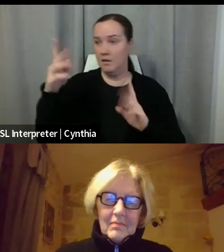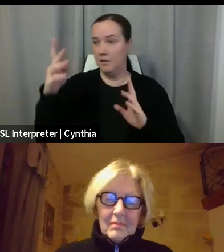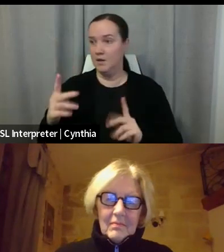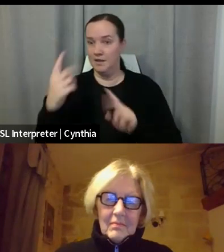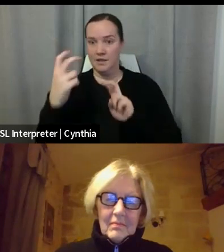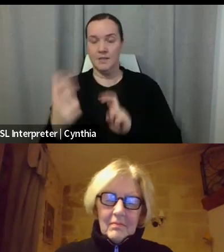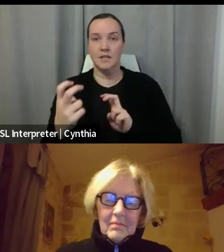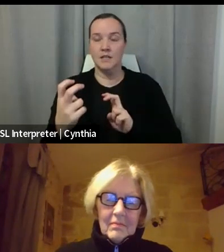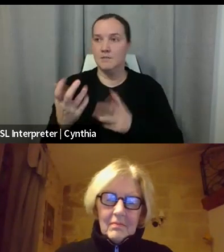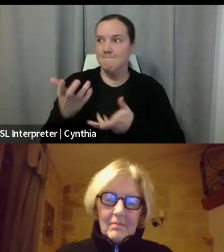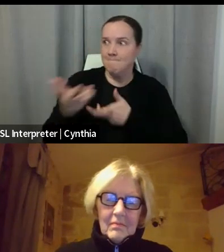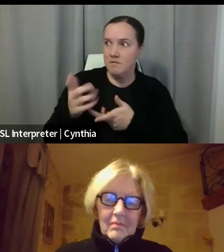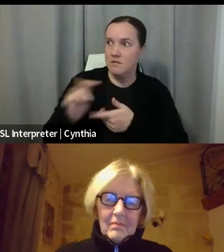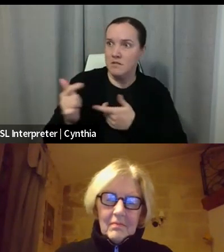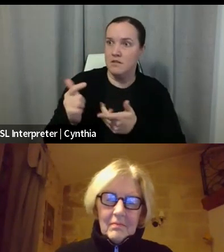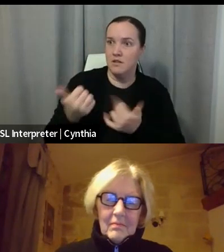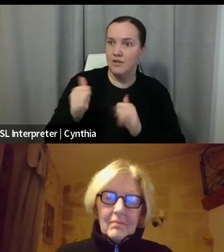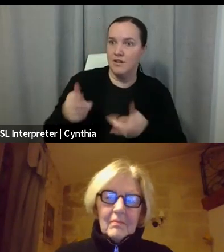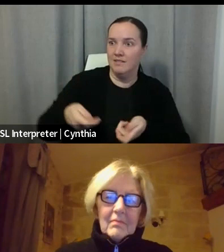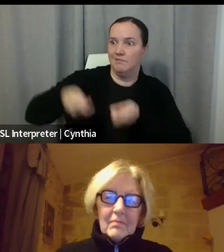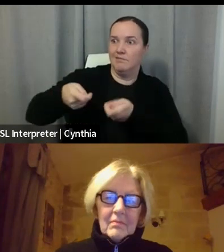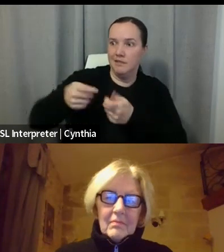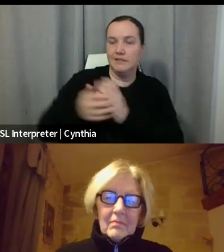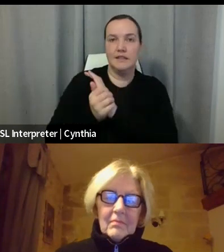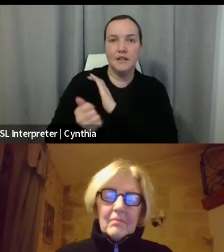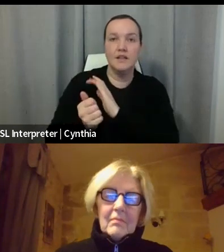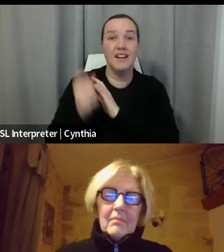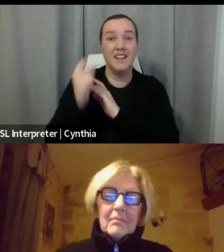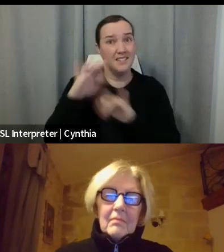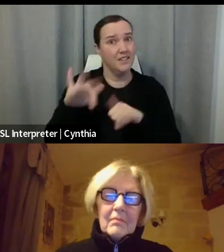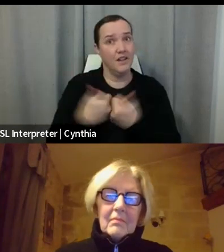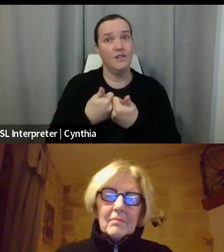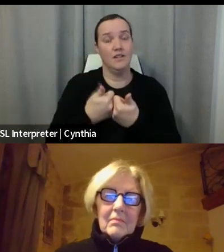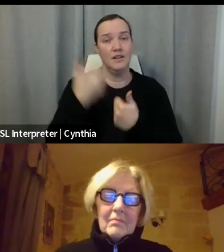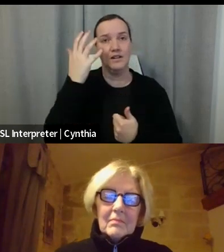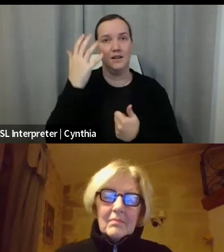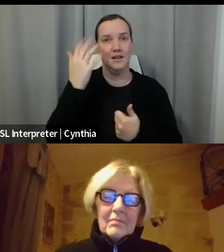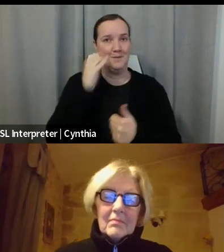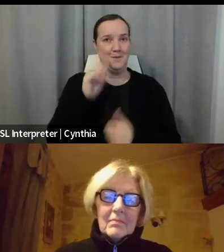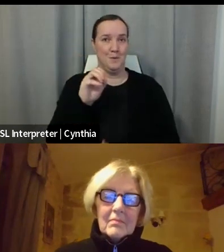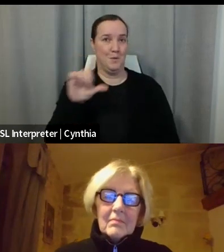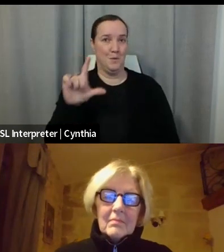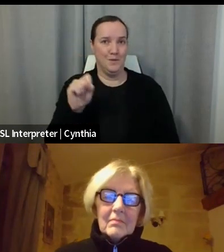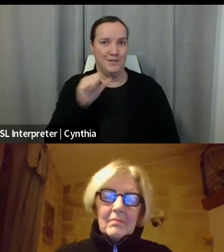we're trying to bring our skills up. But it's challenging when we don't have the tools.